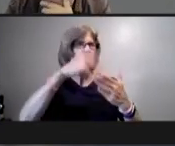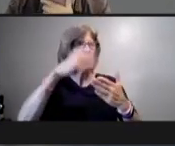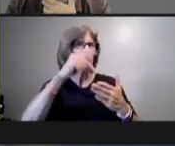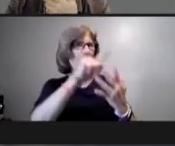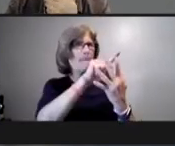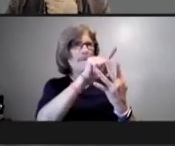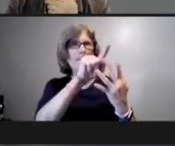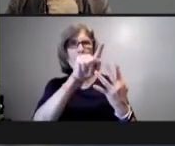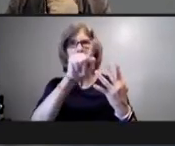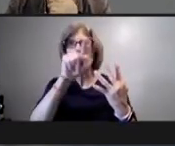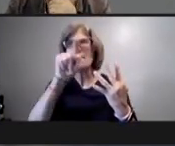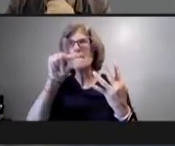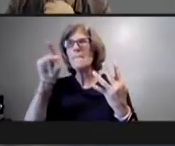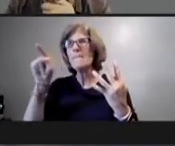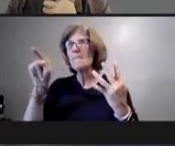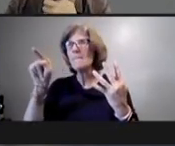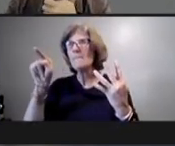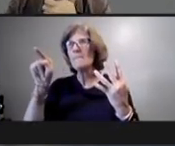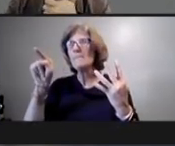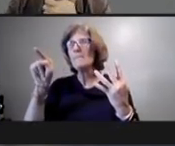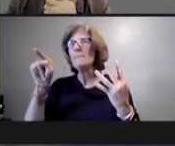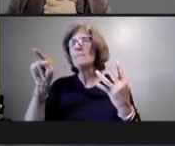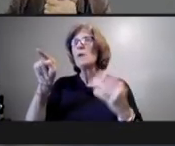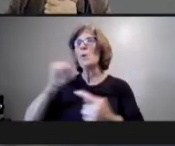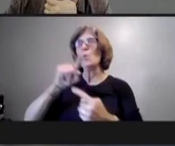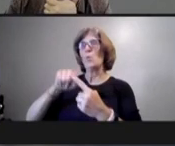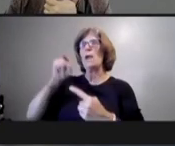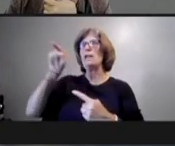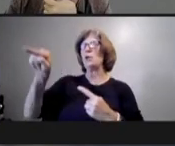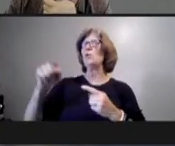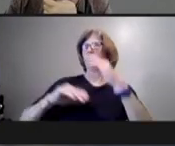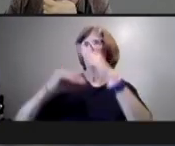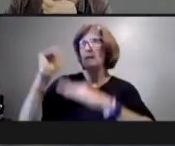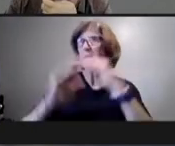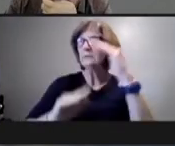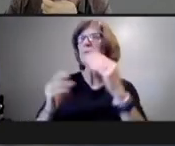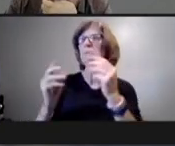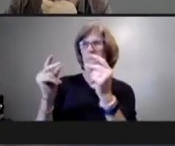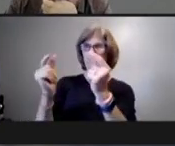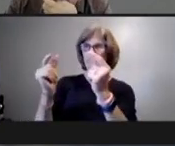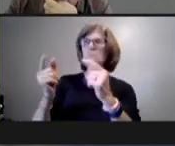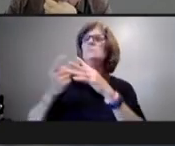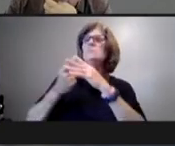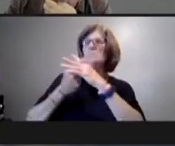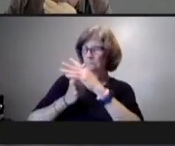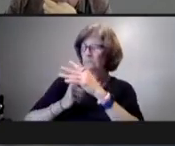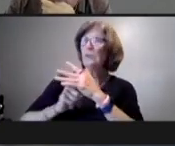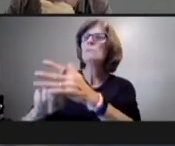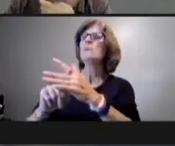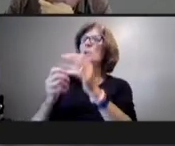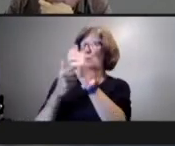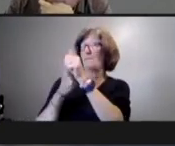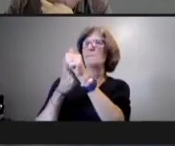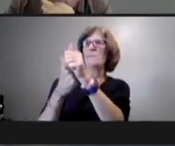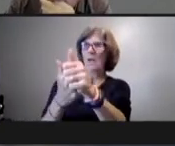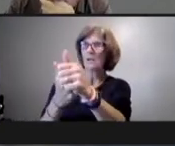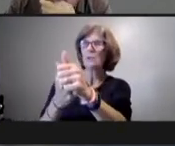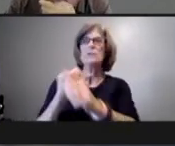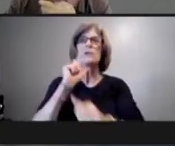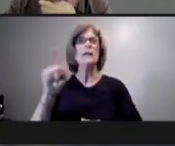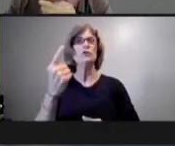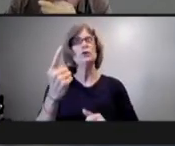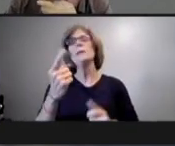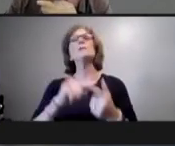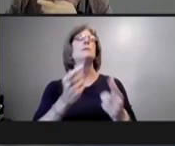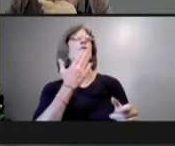make sure that its inception and its actual implementation is not simply meeting these laws, but